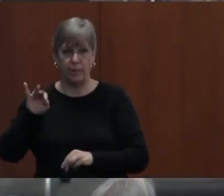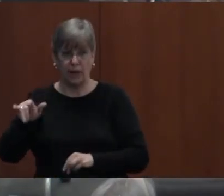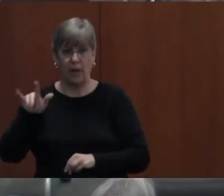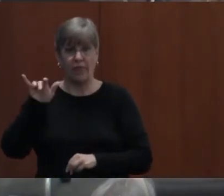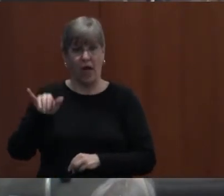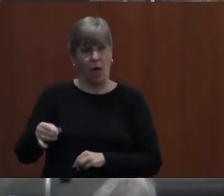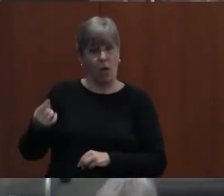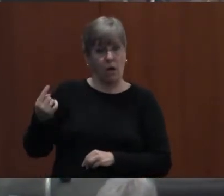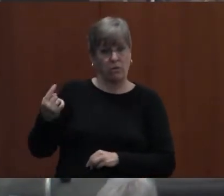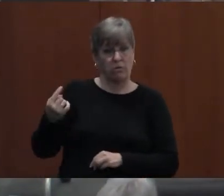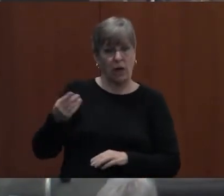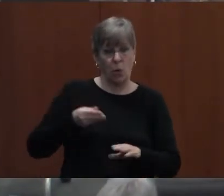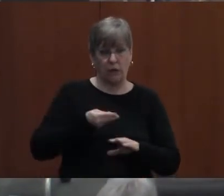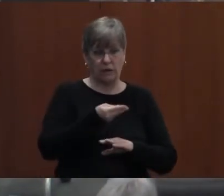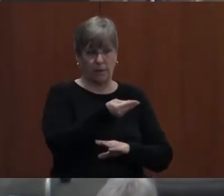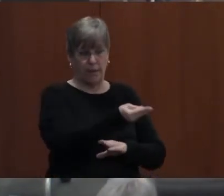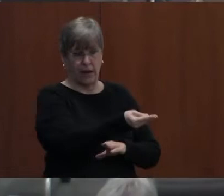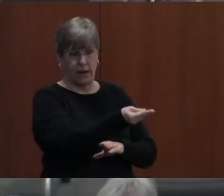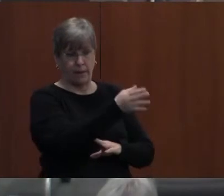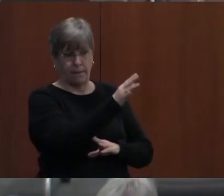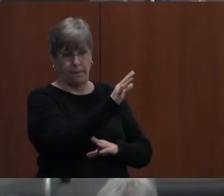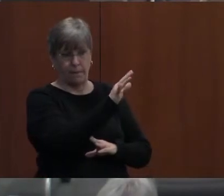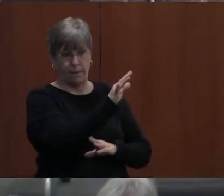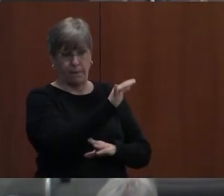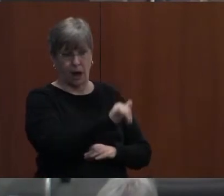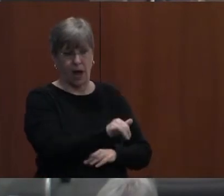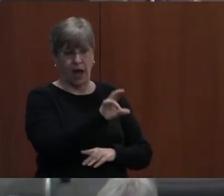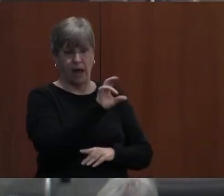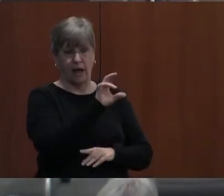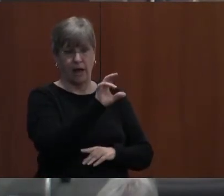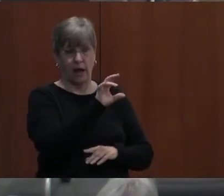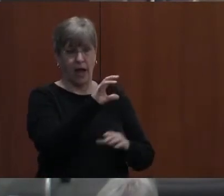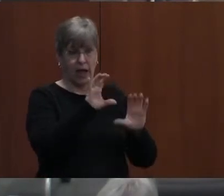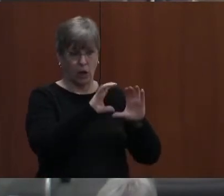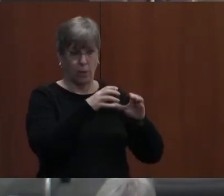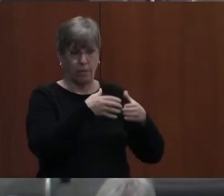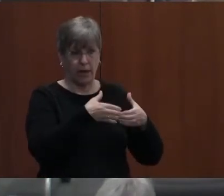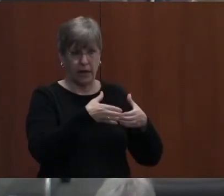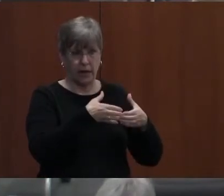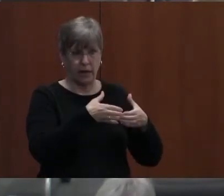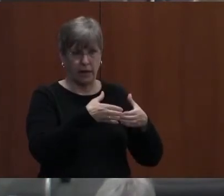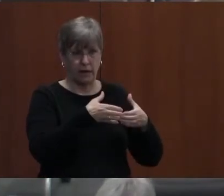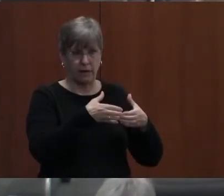one, which was put in by the subcommittee, by a committee